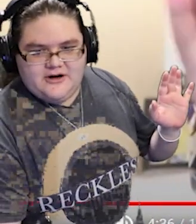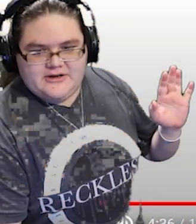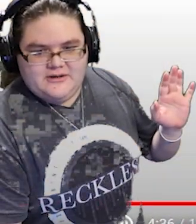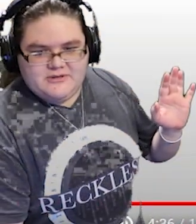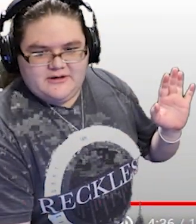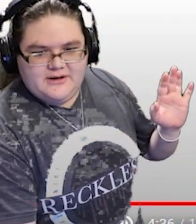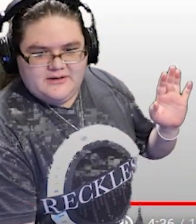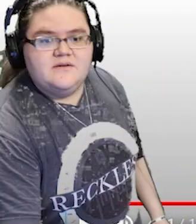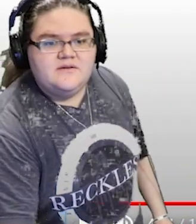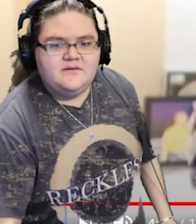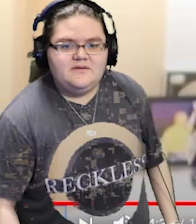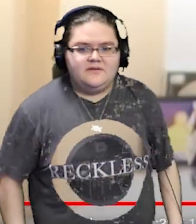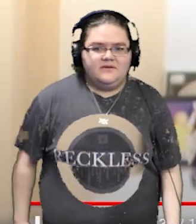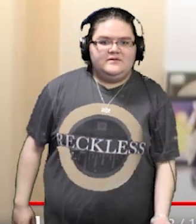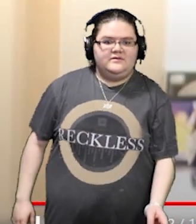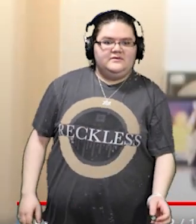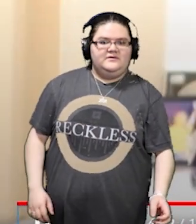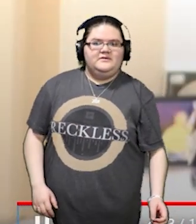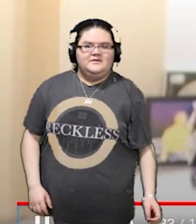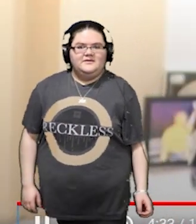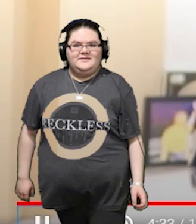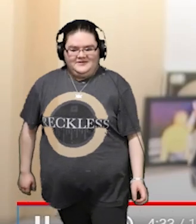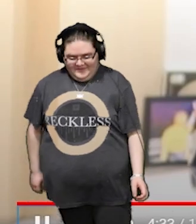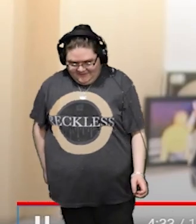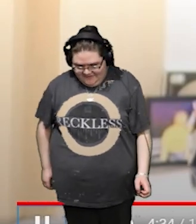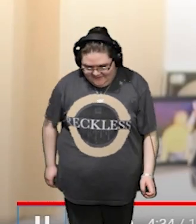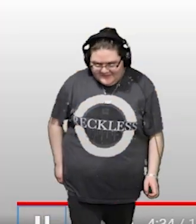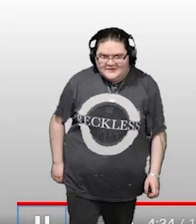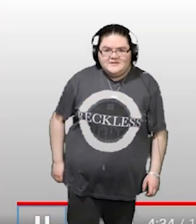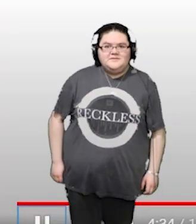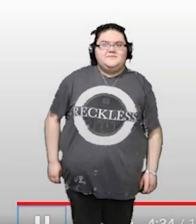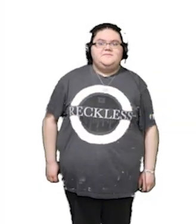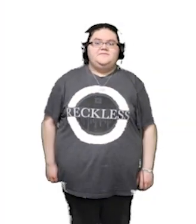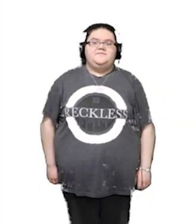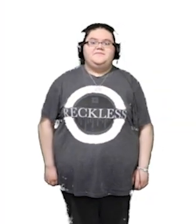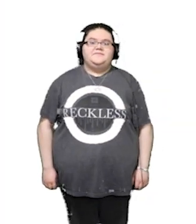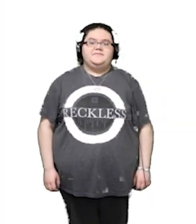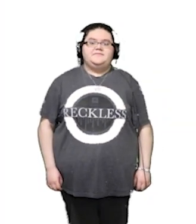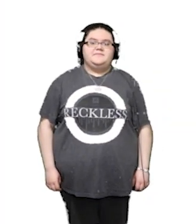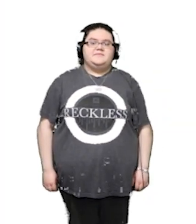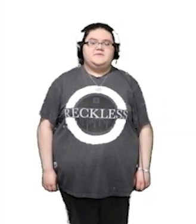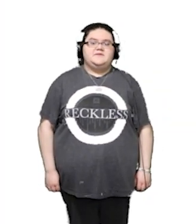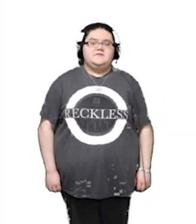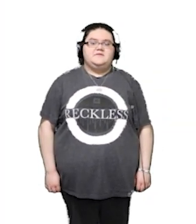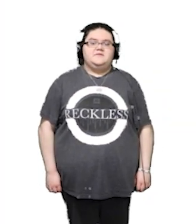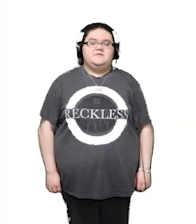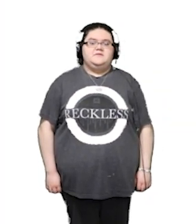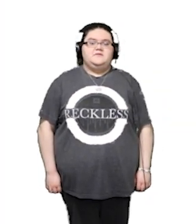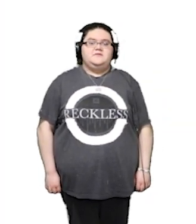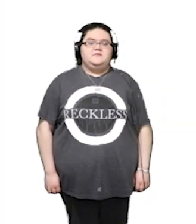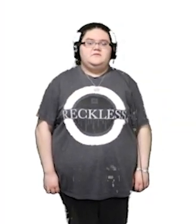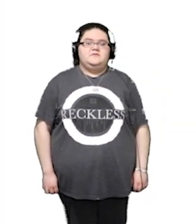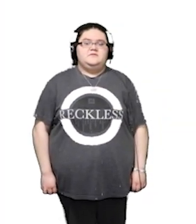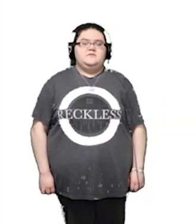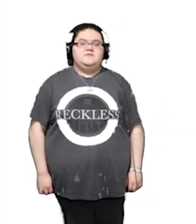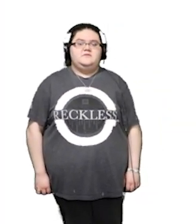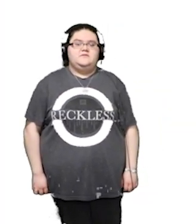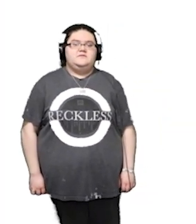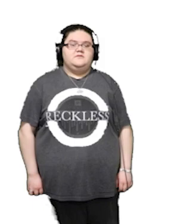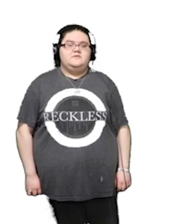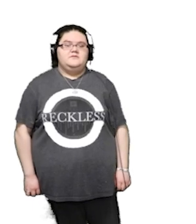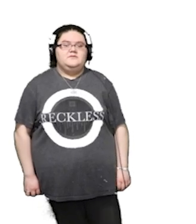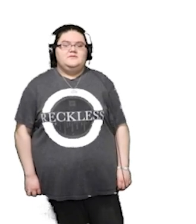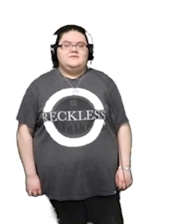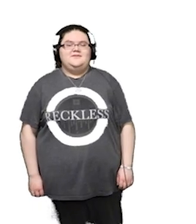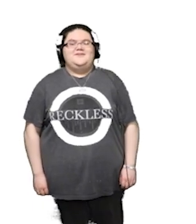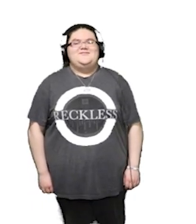What happened? I was talking. I'm sorry. God, that is wild. Men can walk around the streets without a shirt on. I think